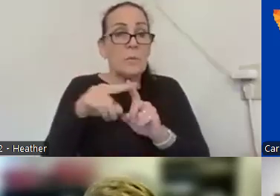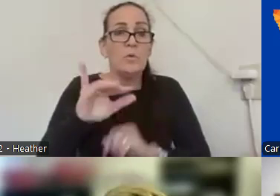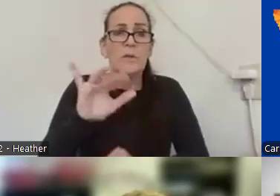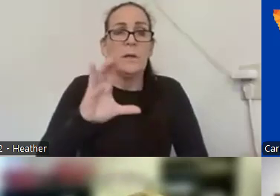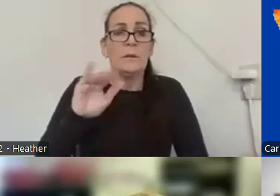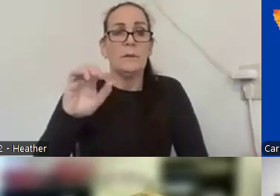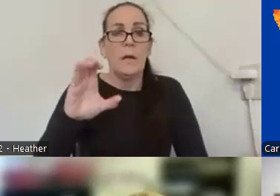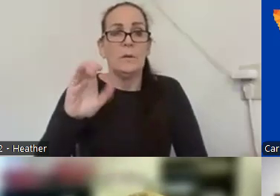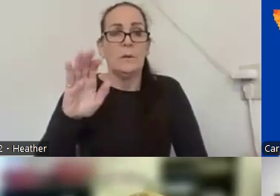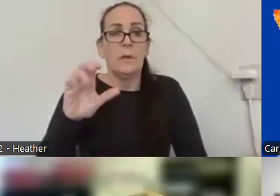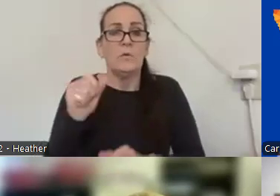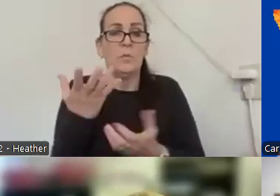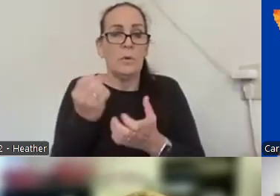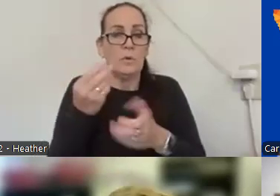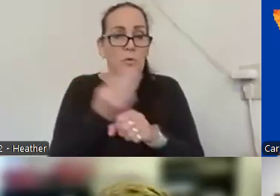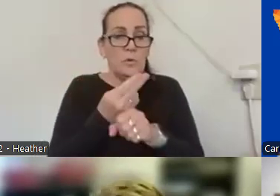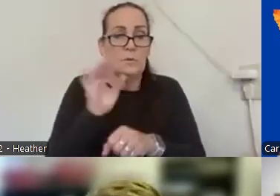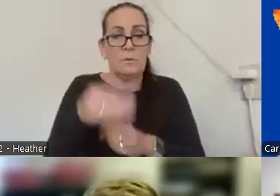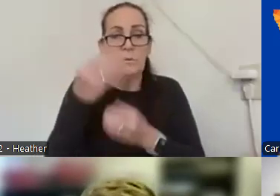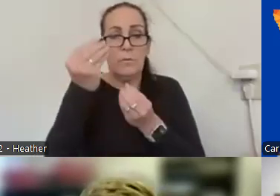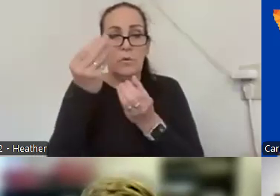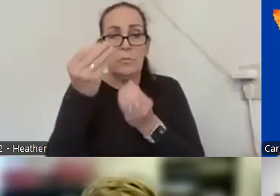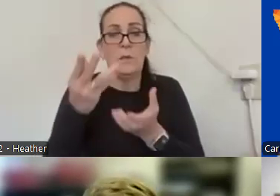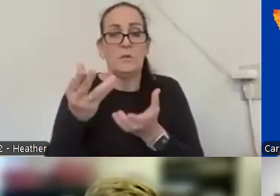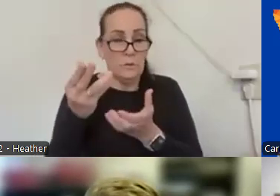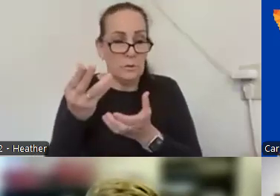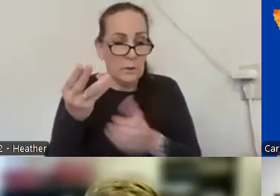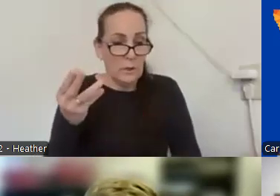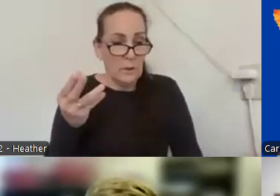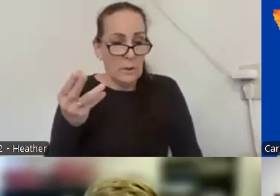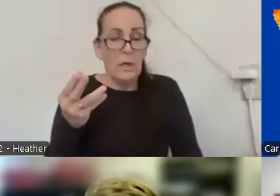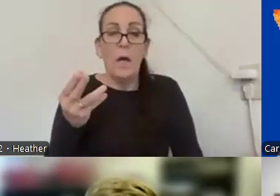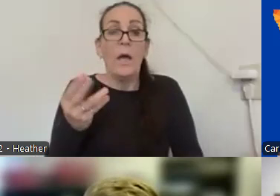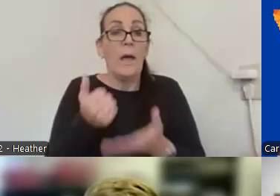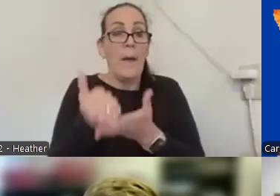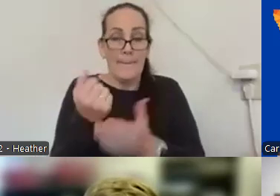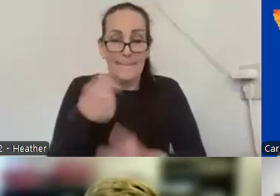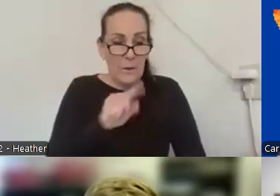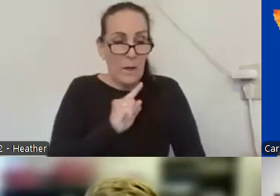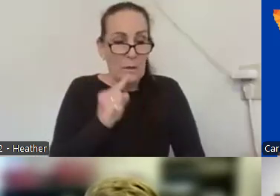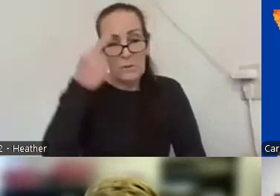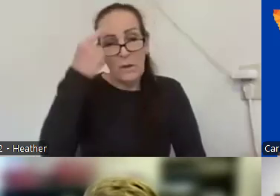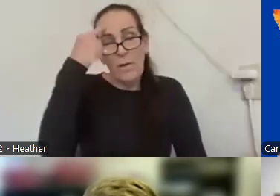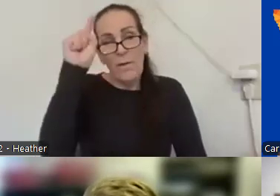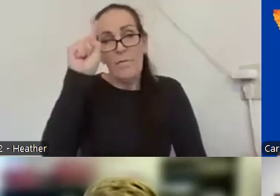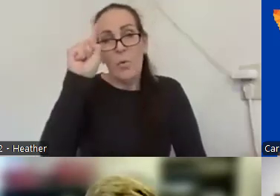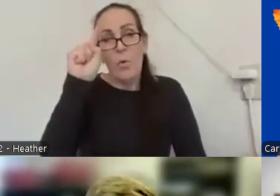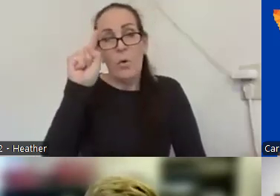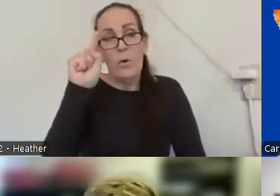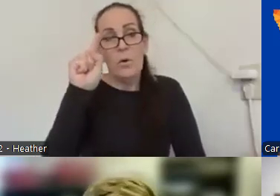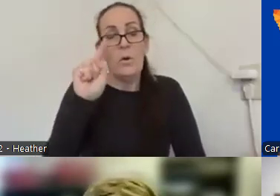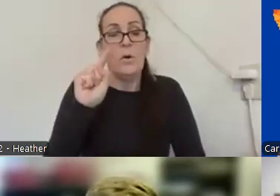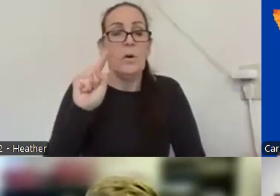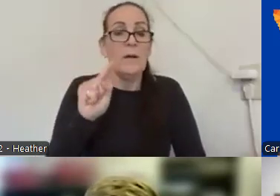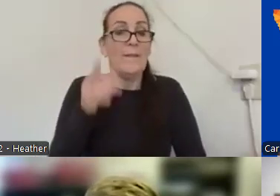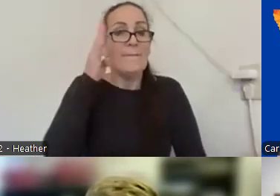to use the information gathered to help us with future work around No Wrong Door, around navigation.